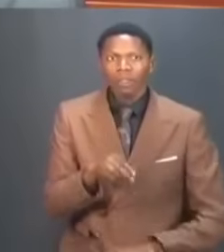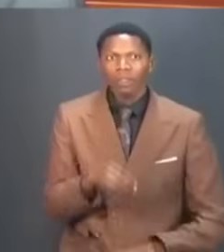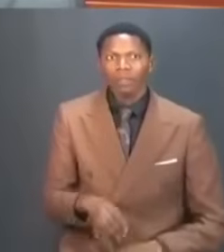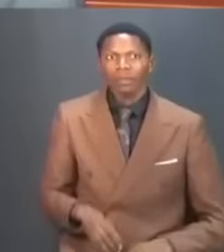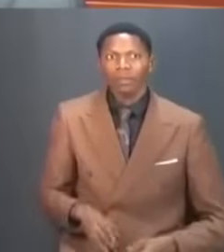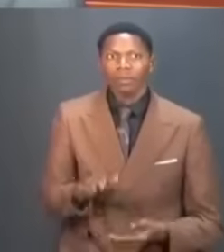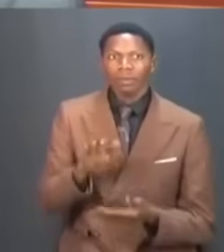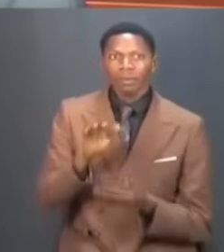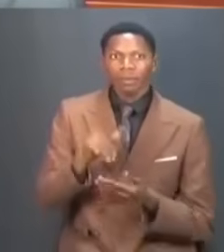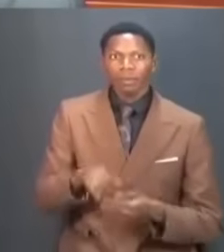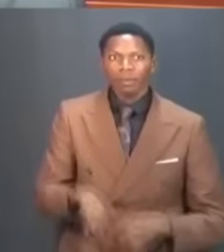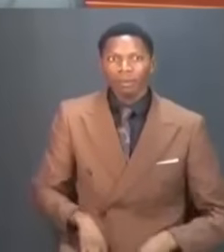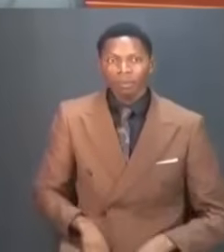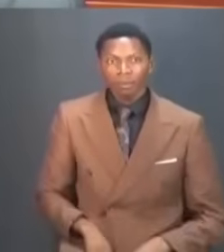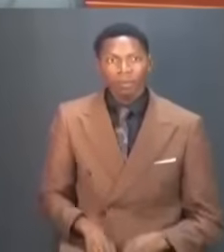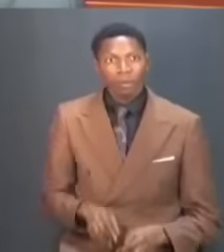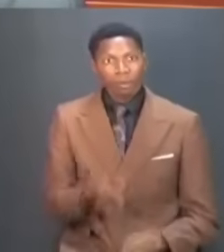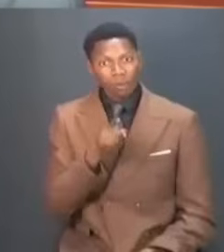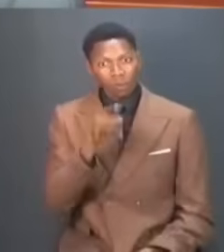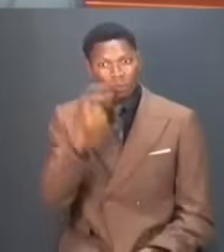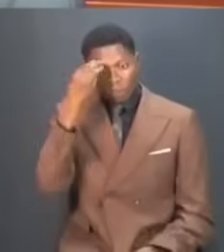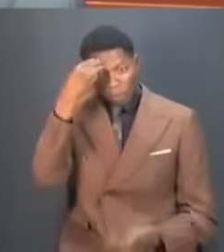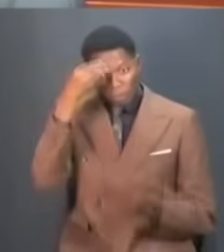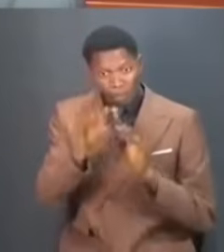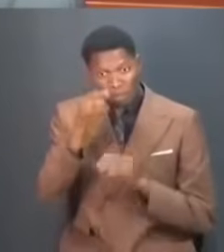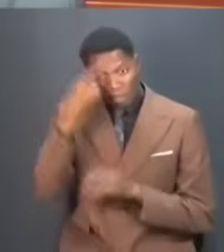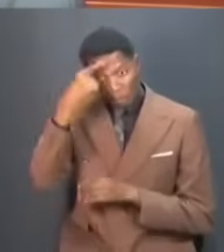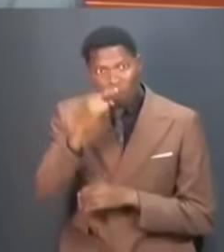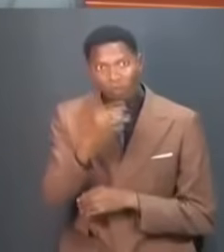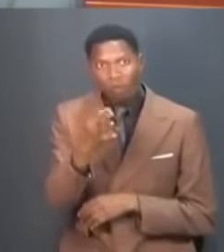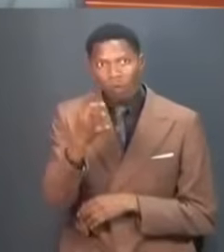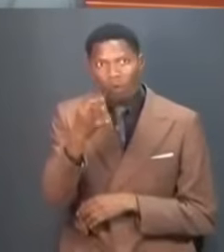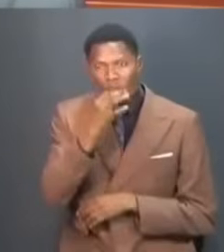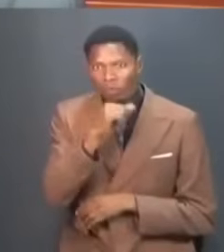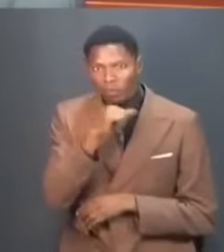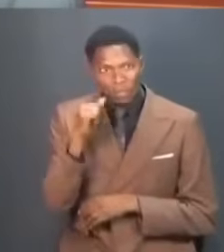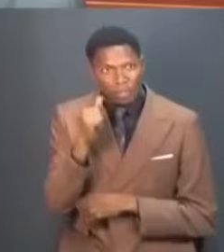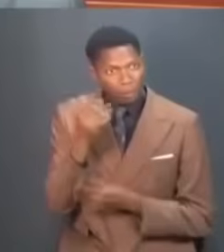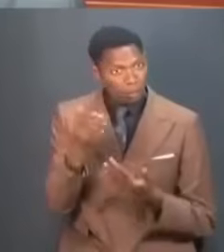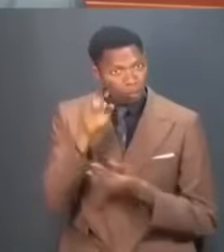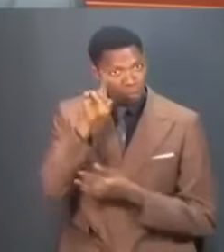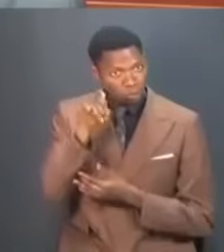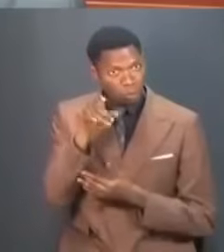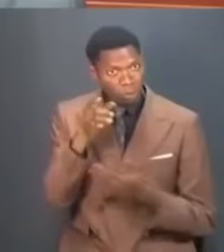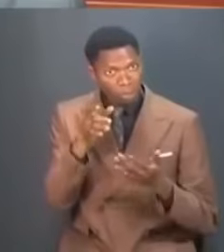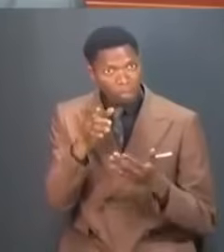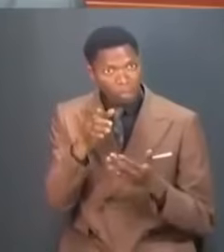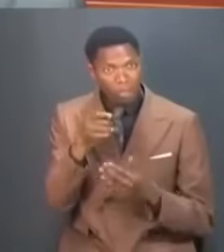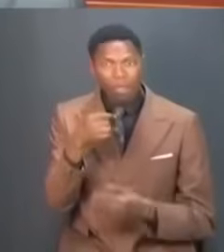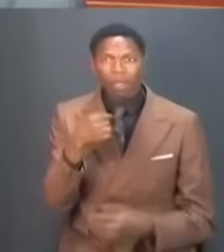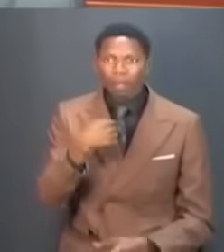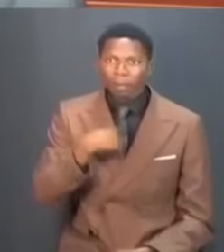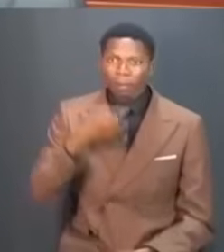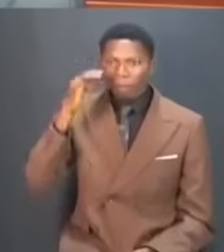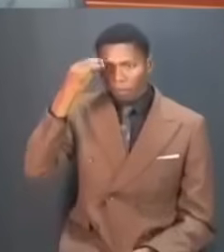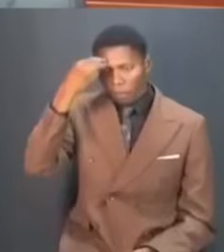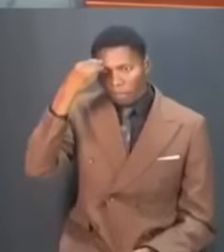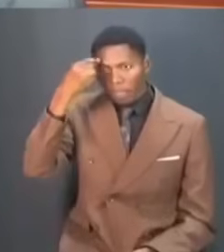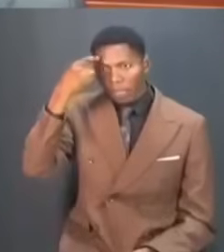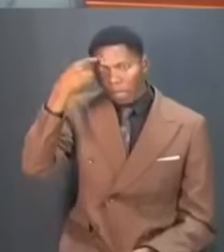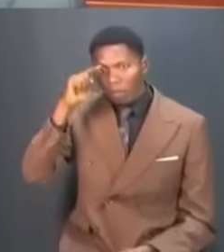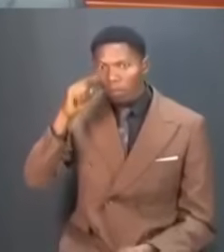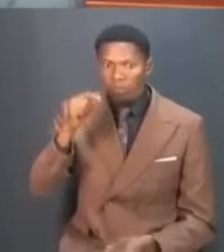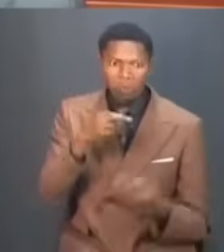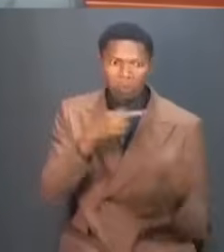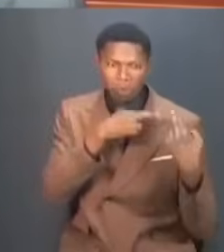also, are you the Minister for Food and Agri? Mr. Speaker, I am the Minister for Agribusiness, Minister responsible